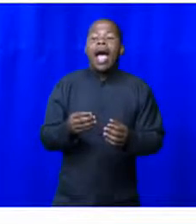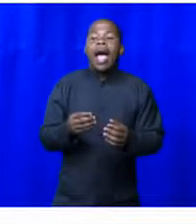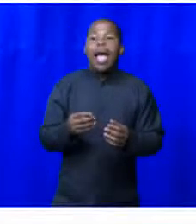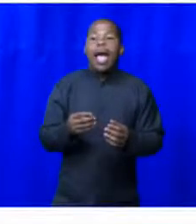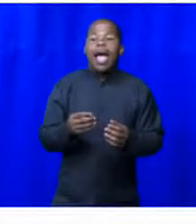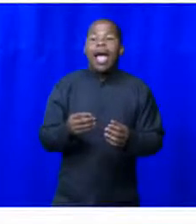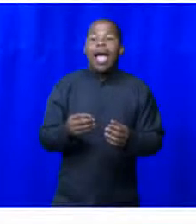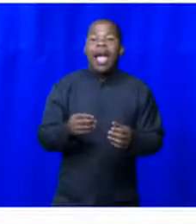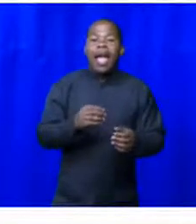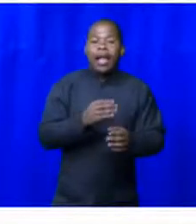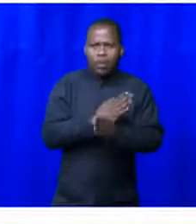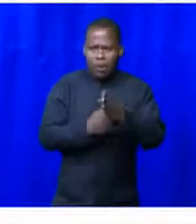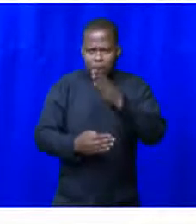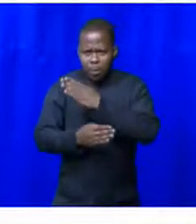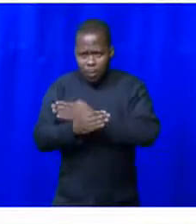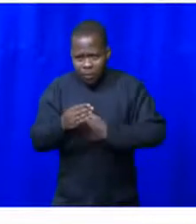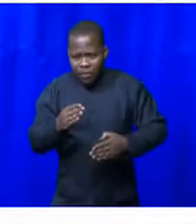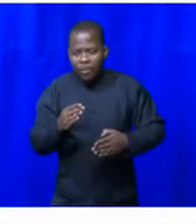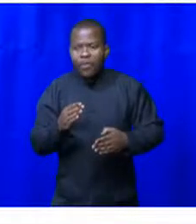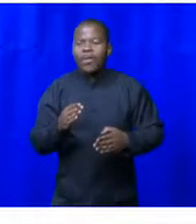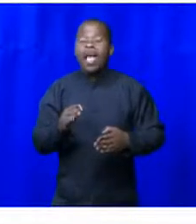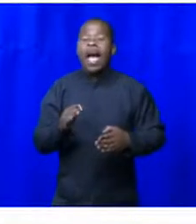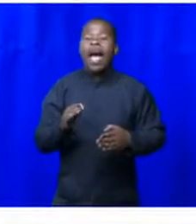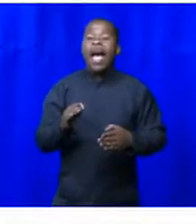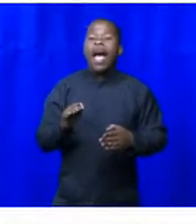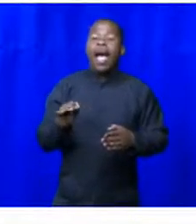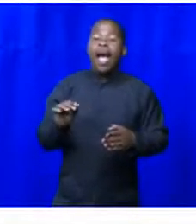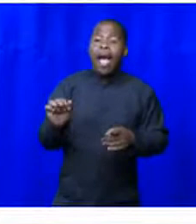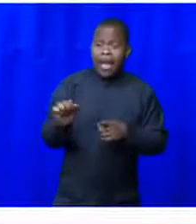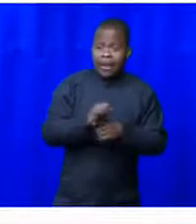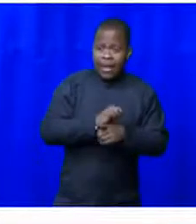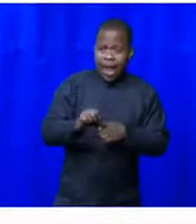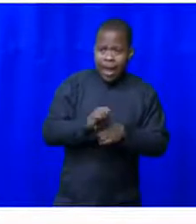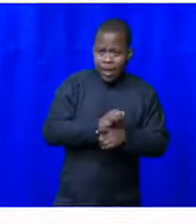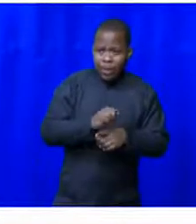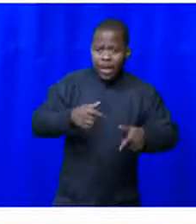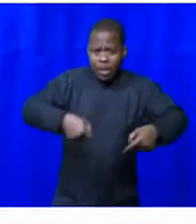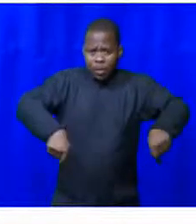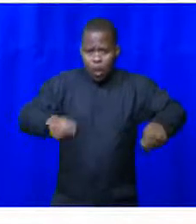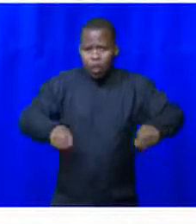a disability sports training that is targeting